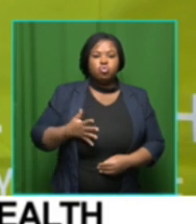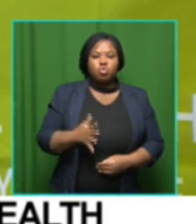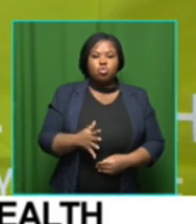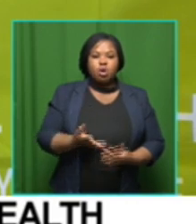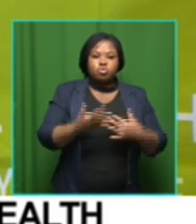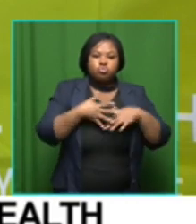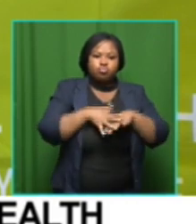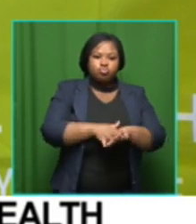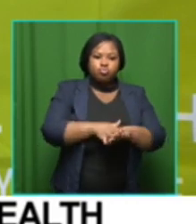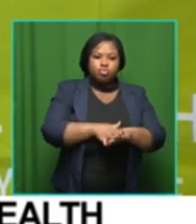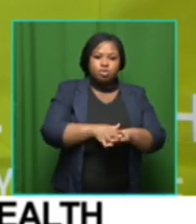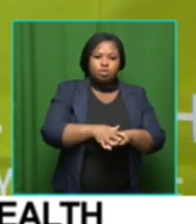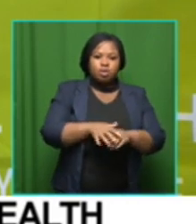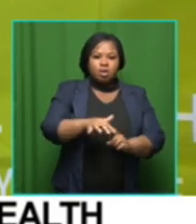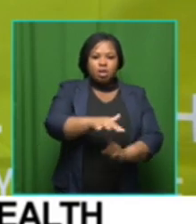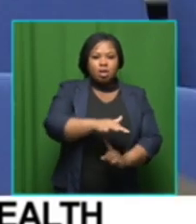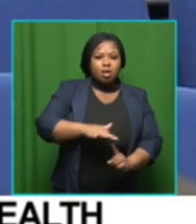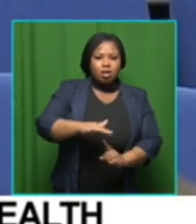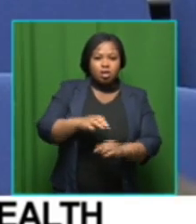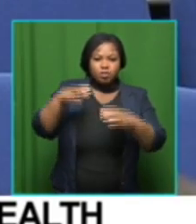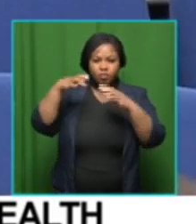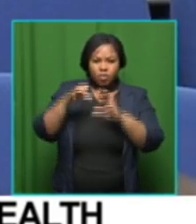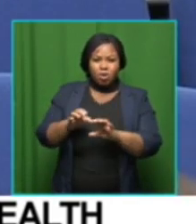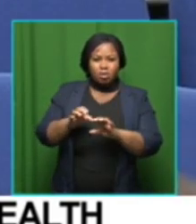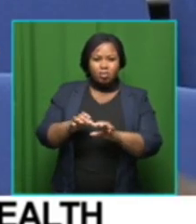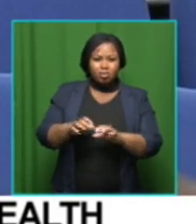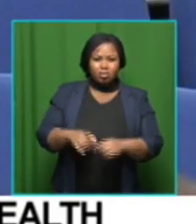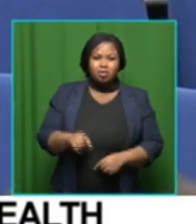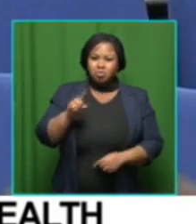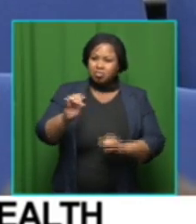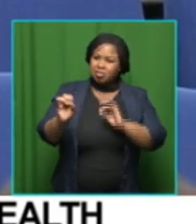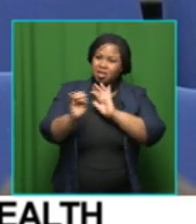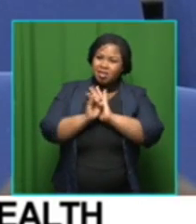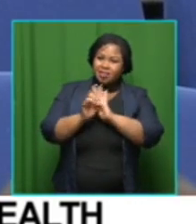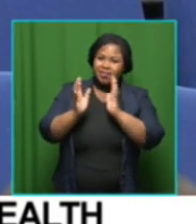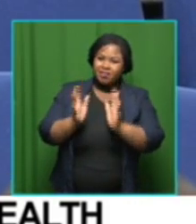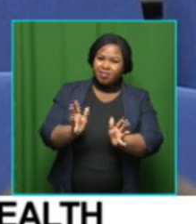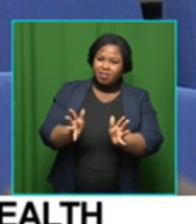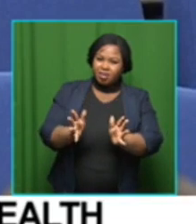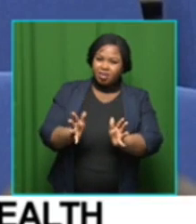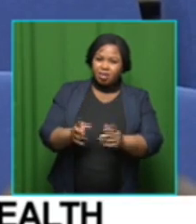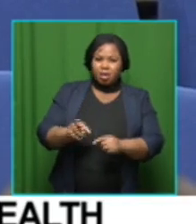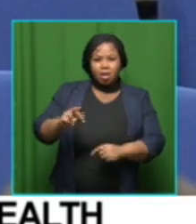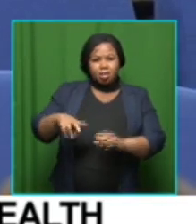areas that are focused, local districts and also hotspots, have you identified any of